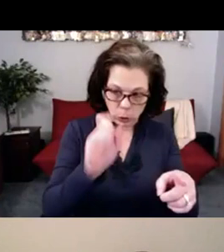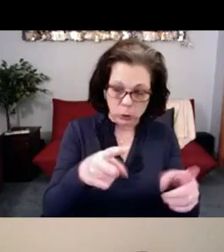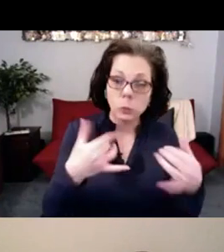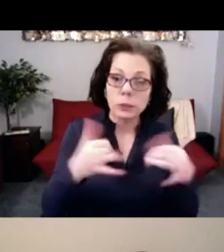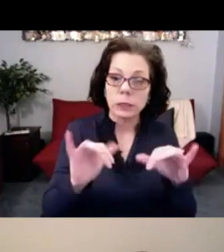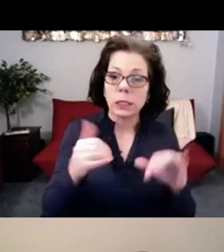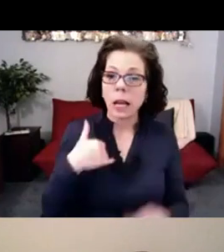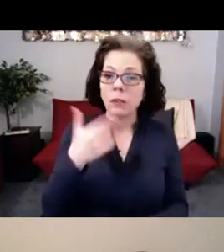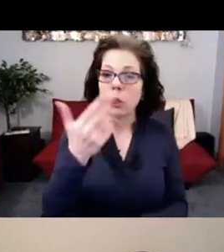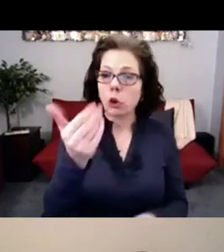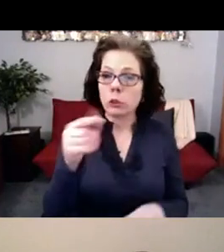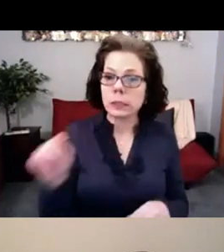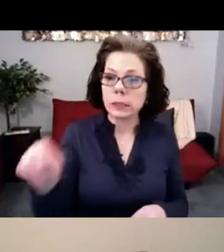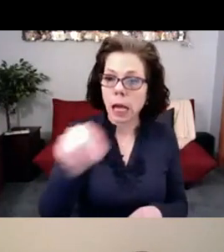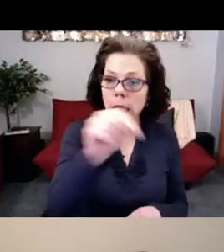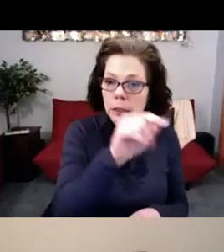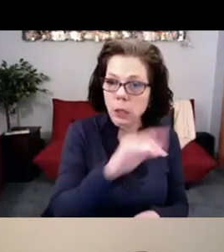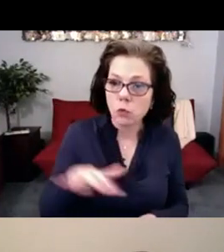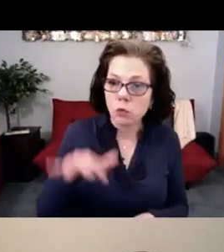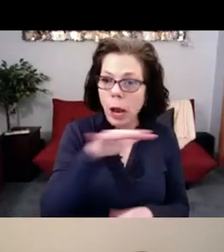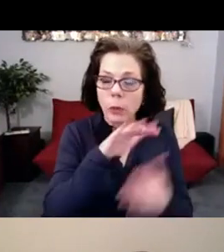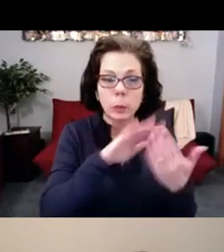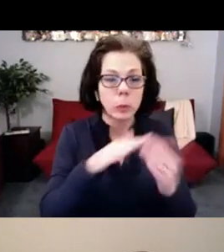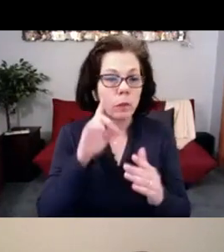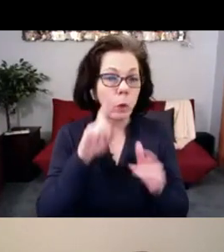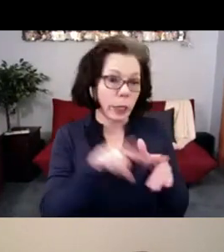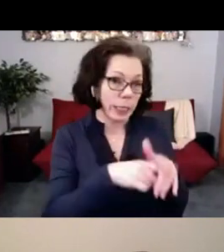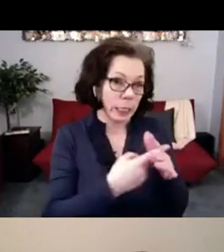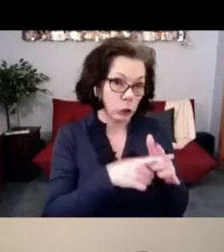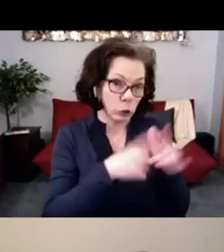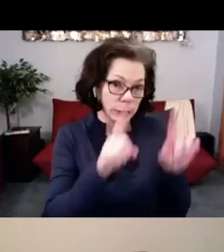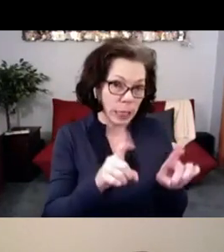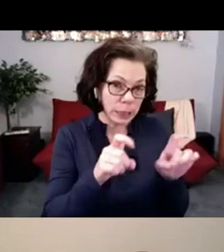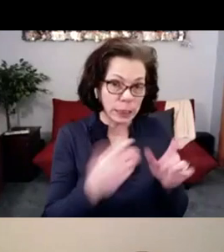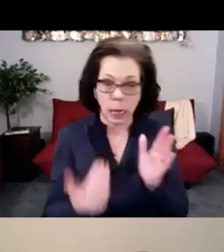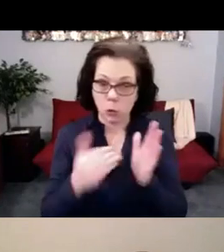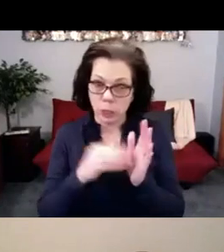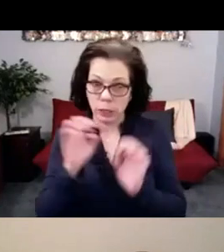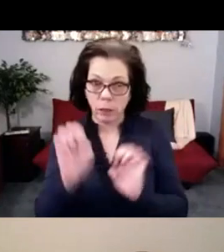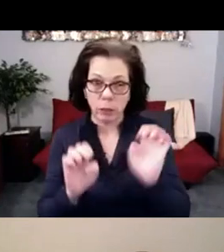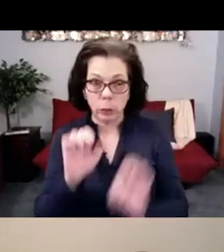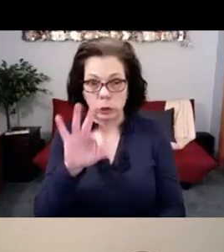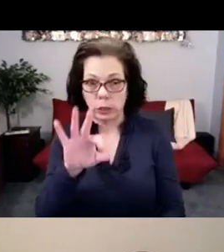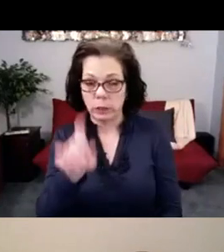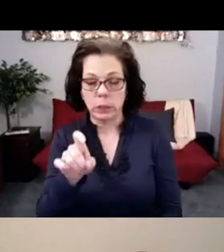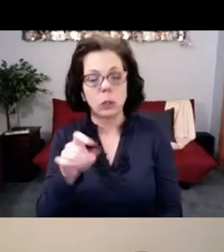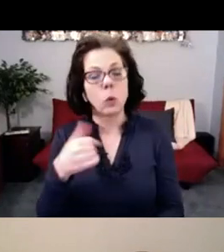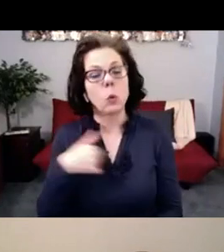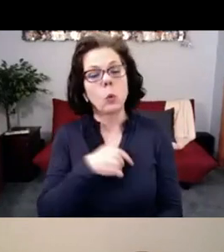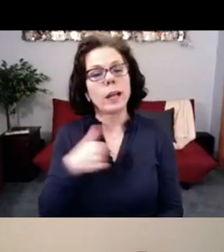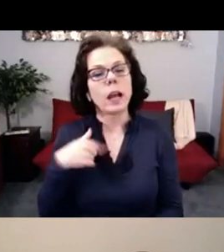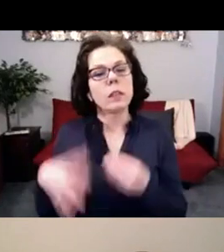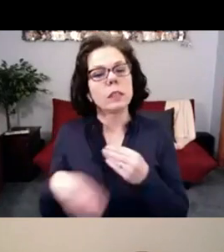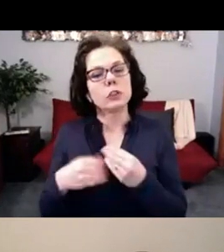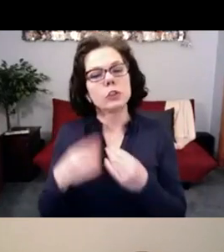around the community for initial testing and reevaluations as needed. We also have an additional 2 sites